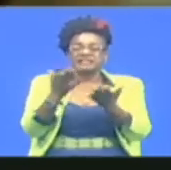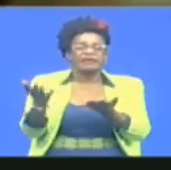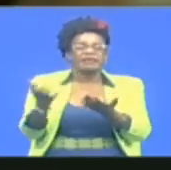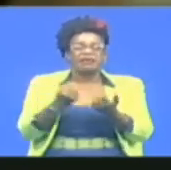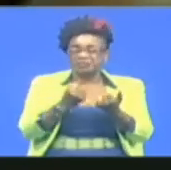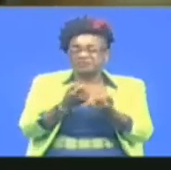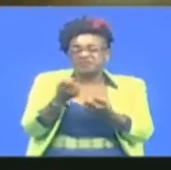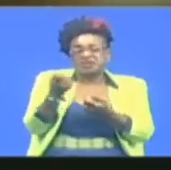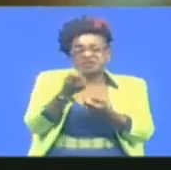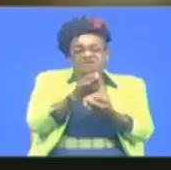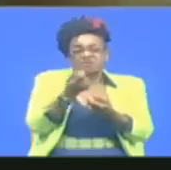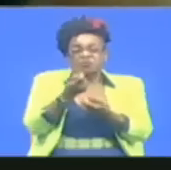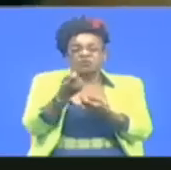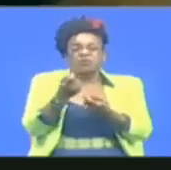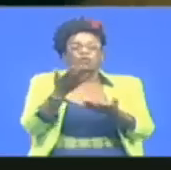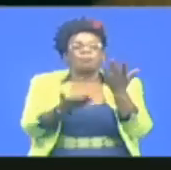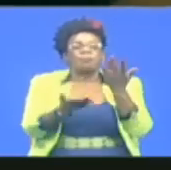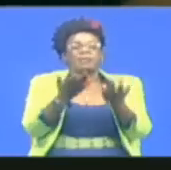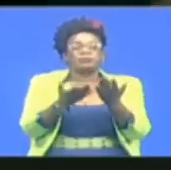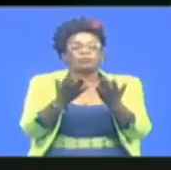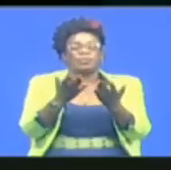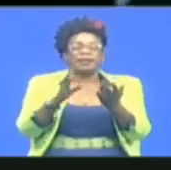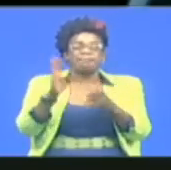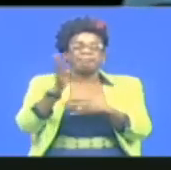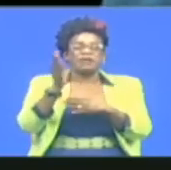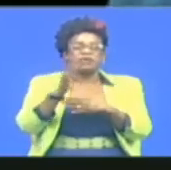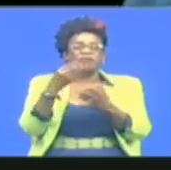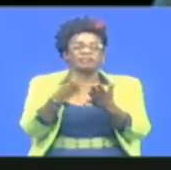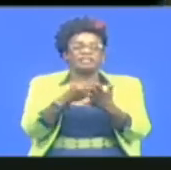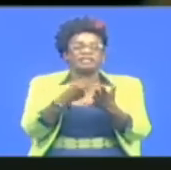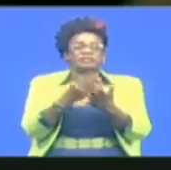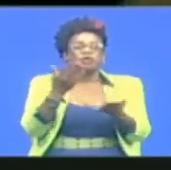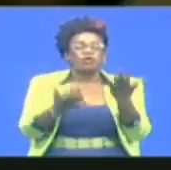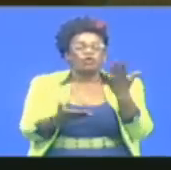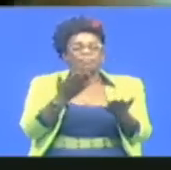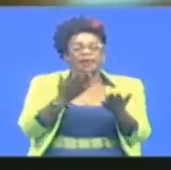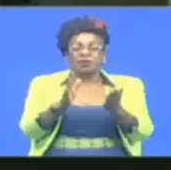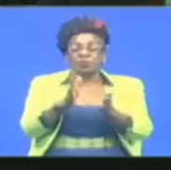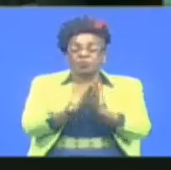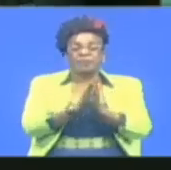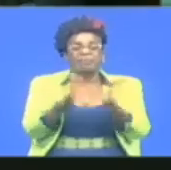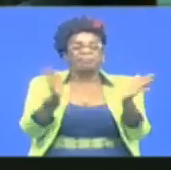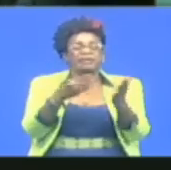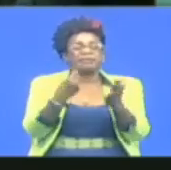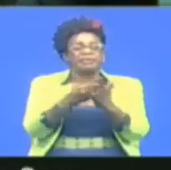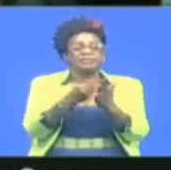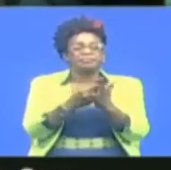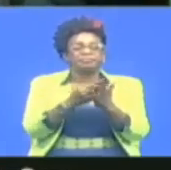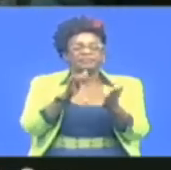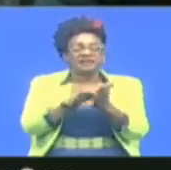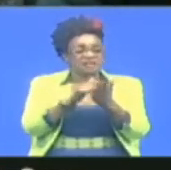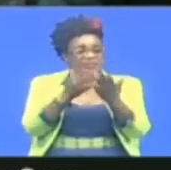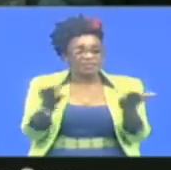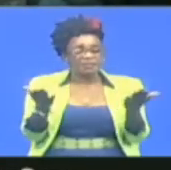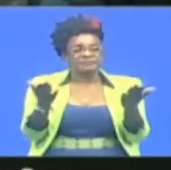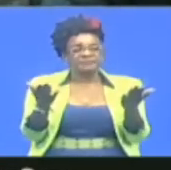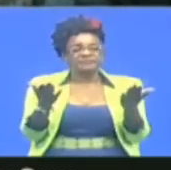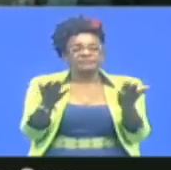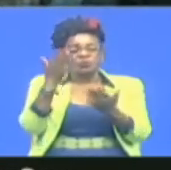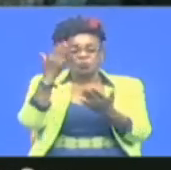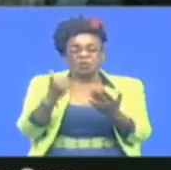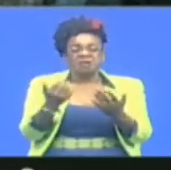ocean compared to the billions of shillings in taxpayer monies that are now fenced off as private estates. And while the parading